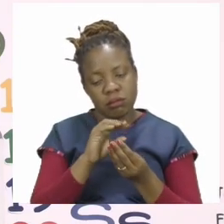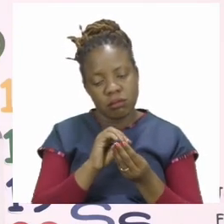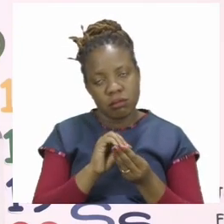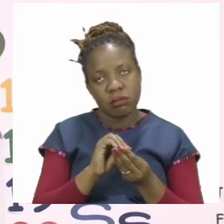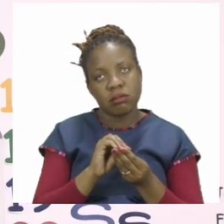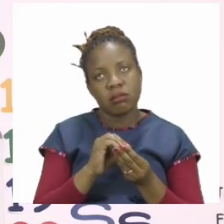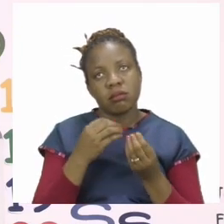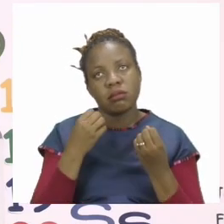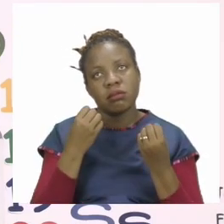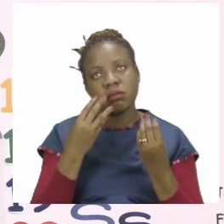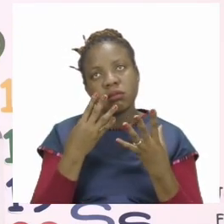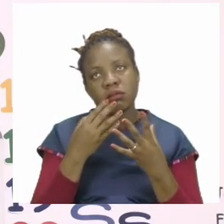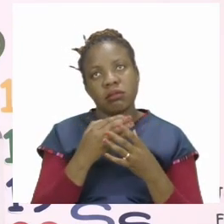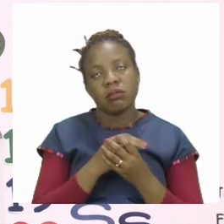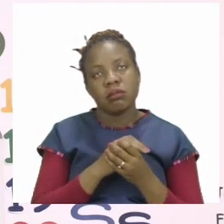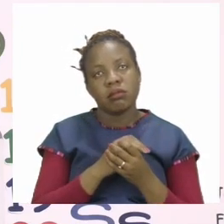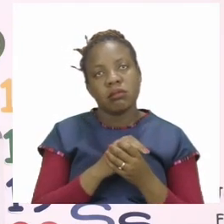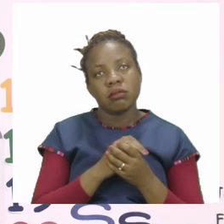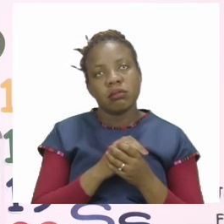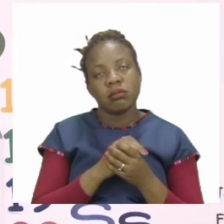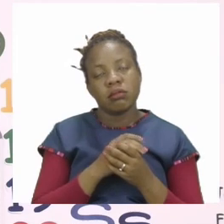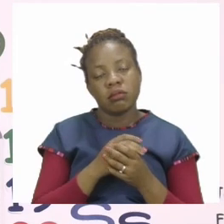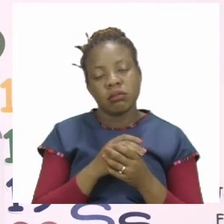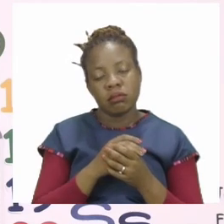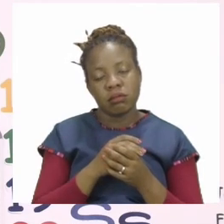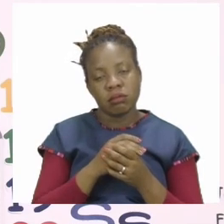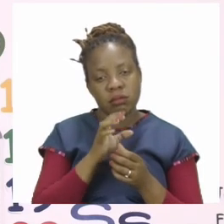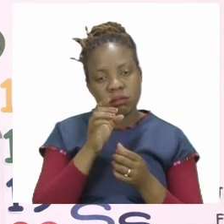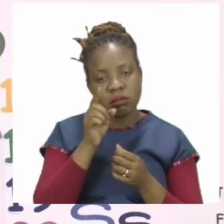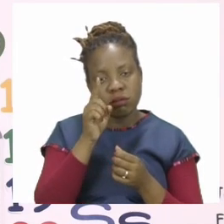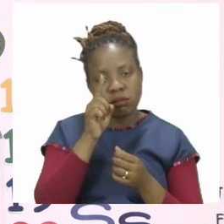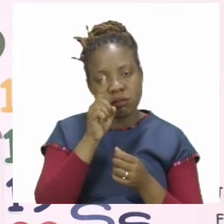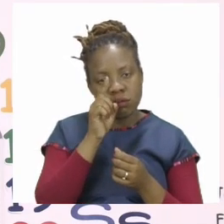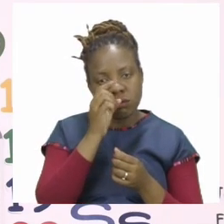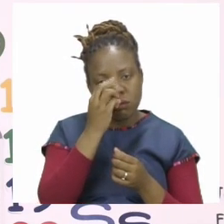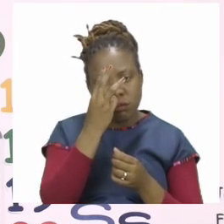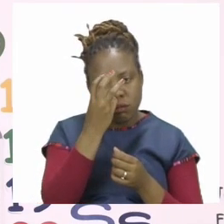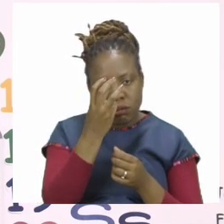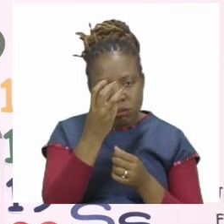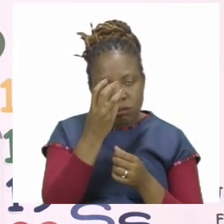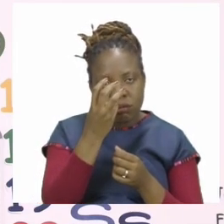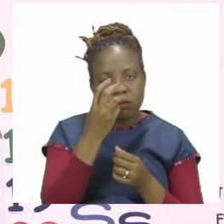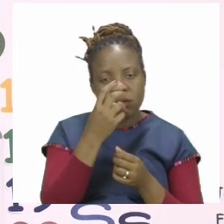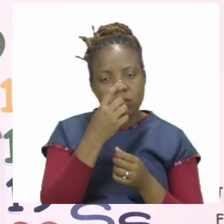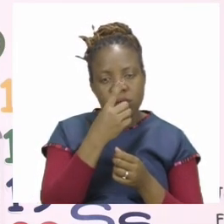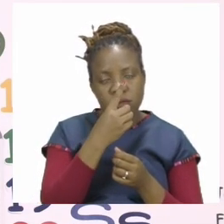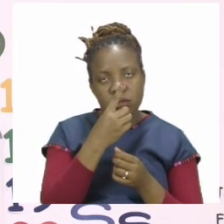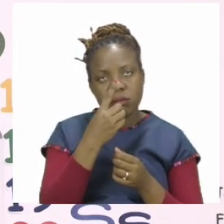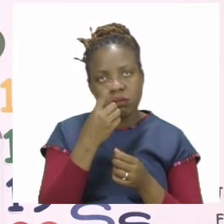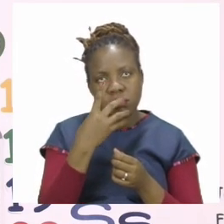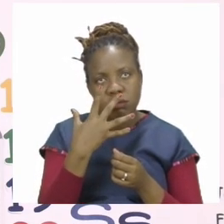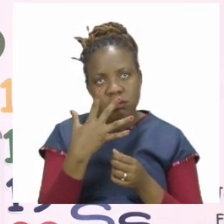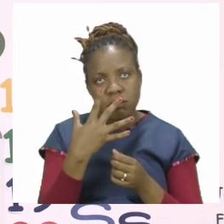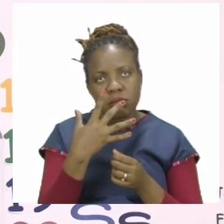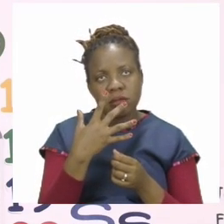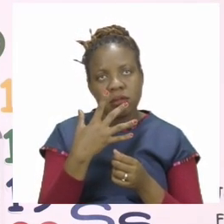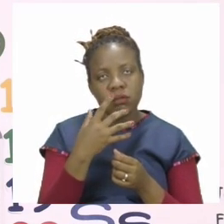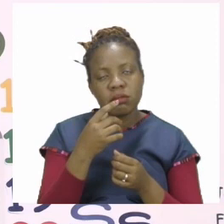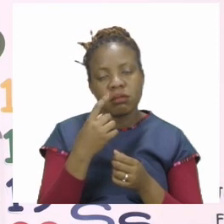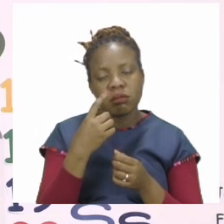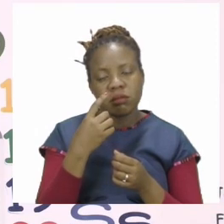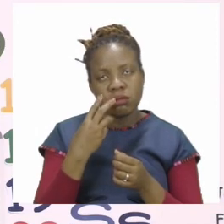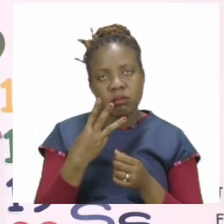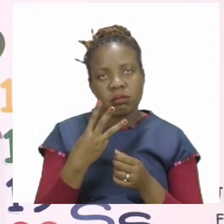take 30, we have to take 15 and